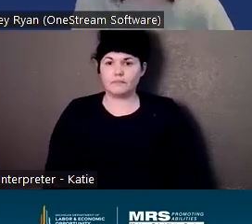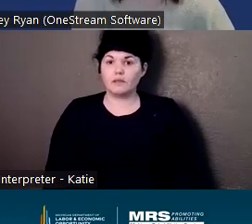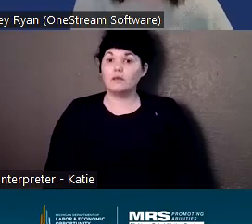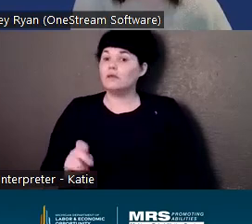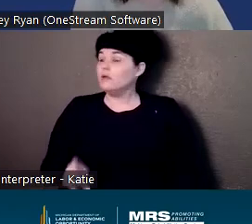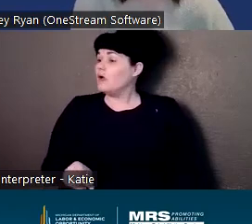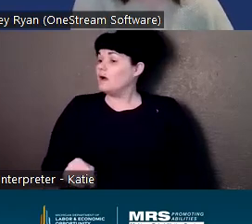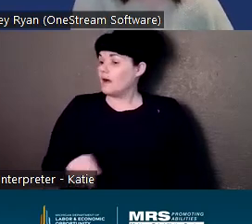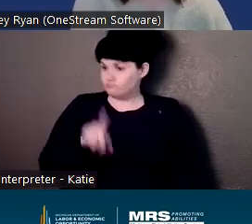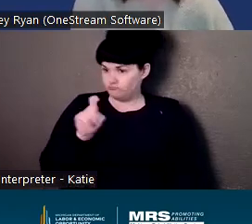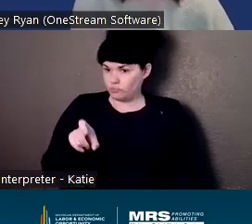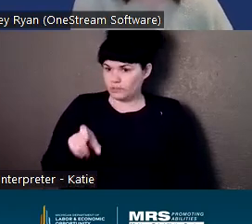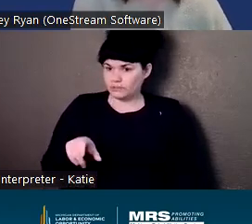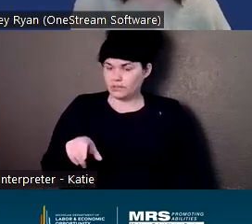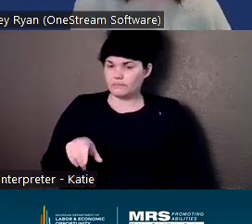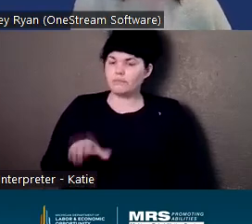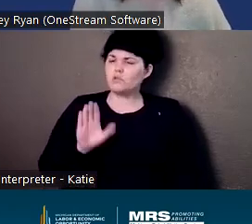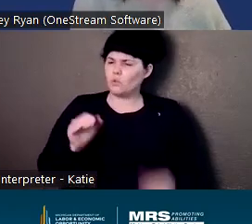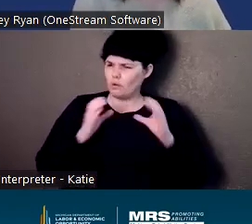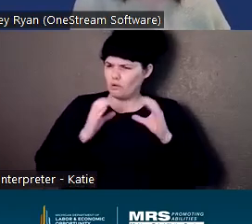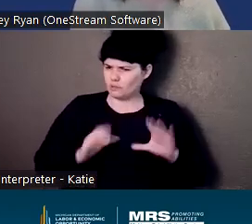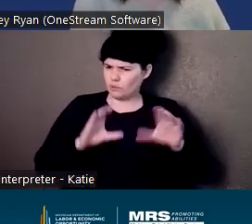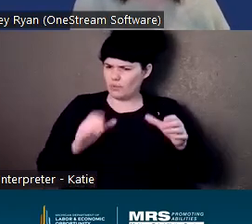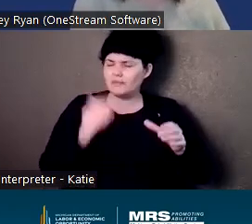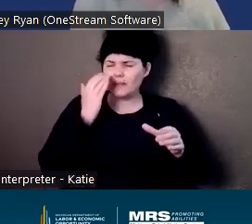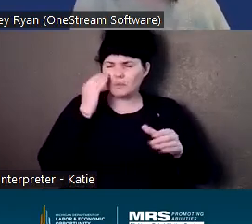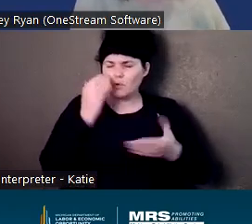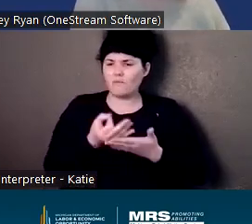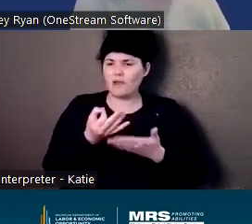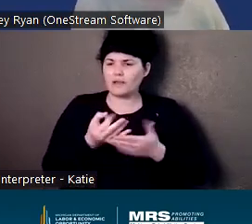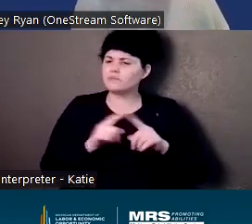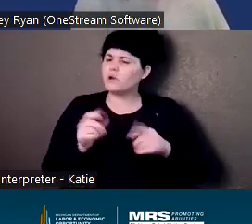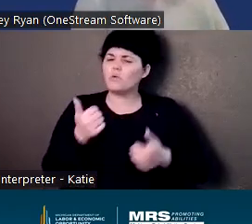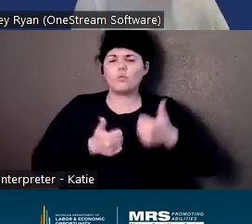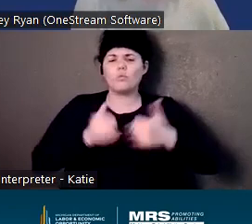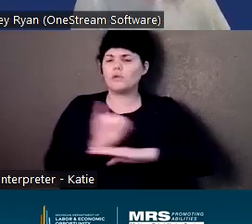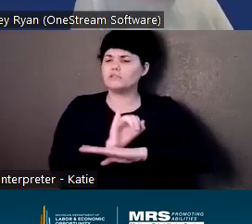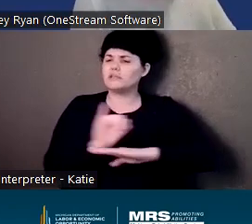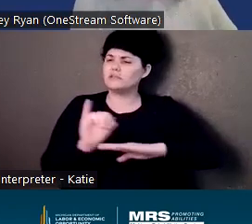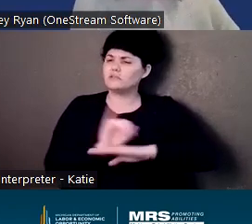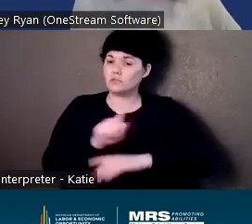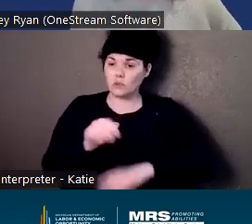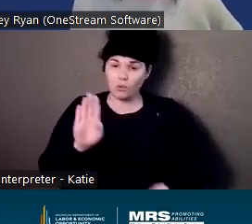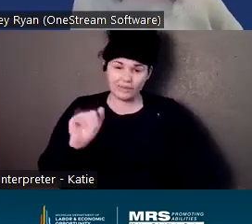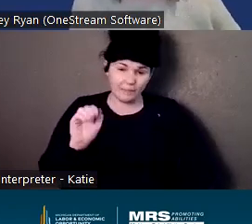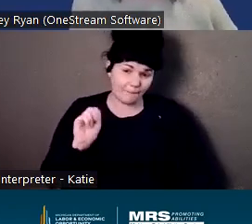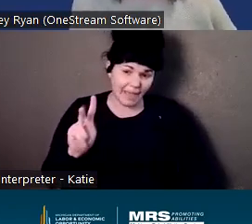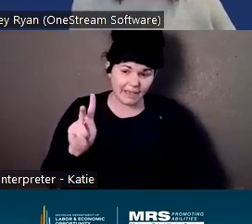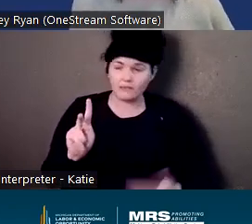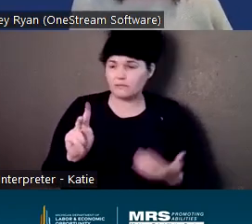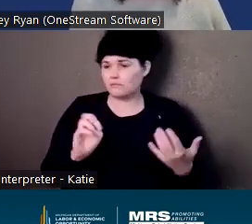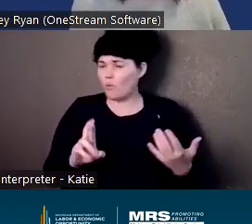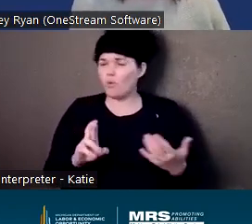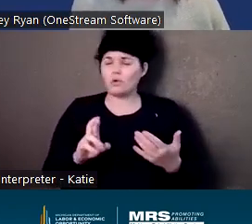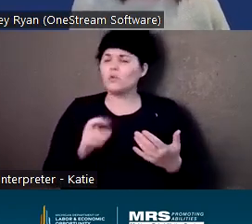base, and I know it's finance, but what industries? Is it only finance? Is it only banking industries? Like who's